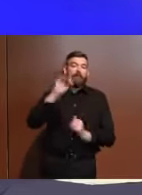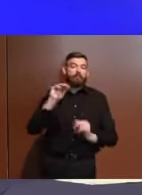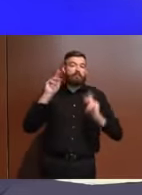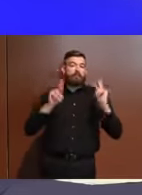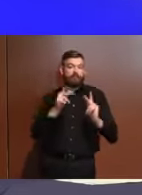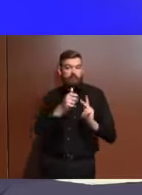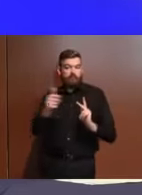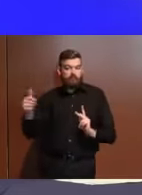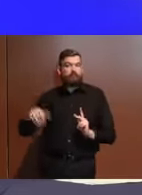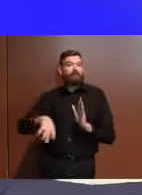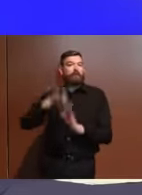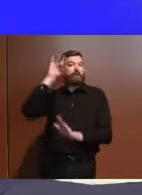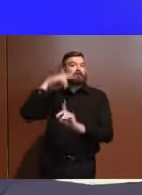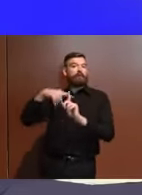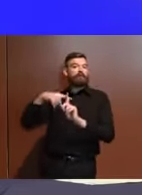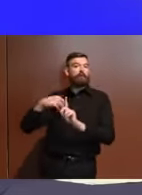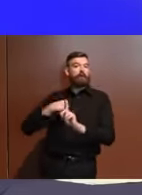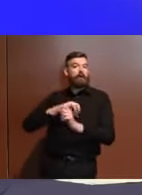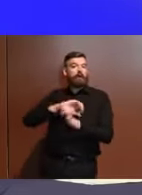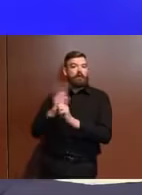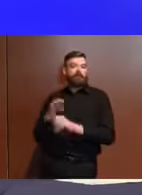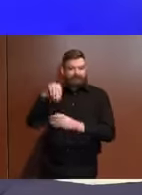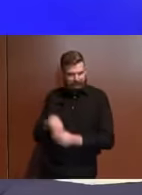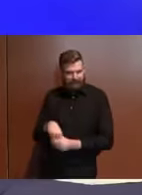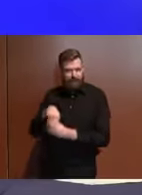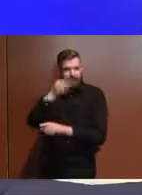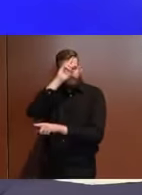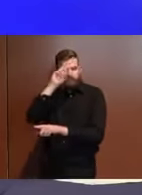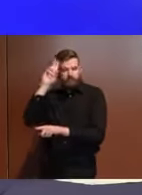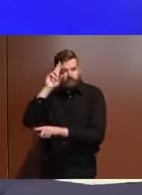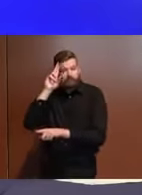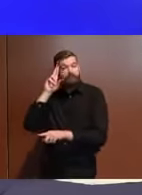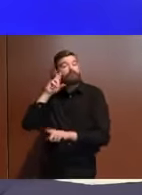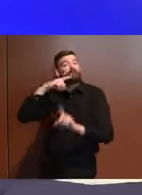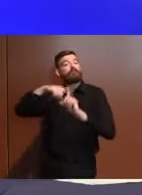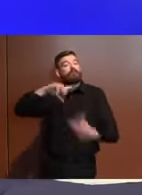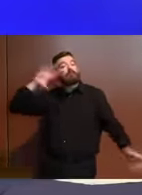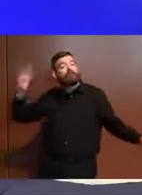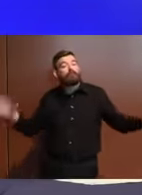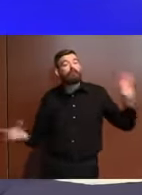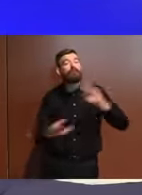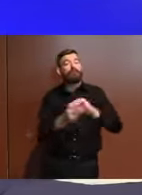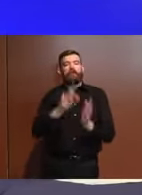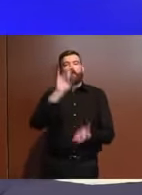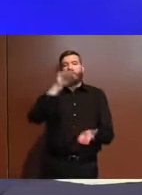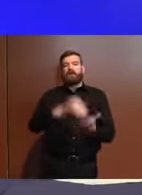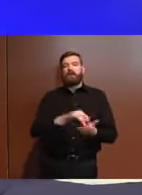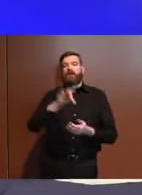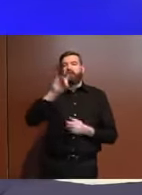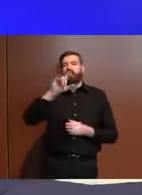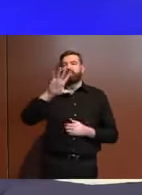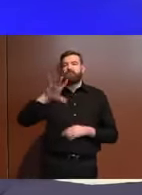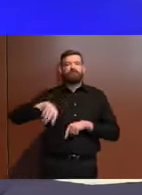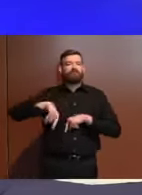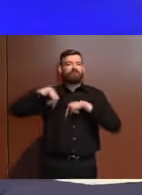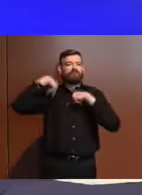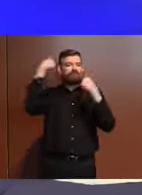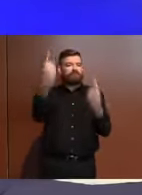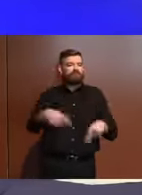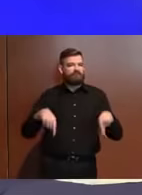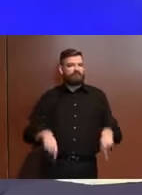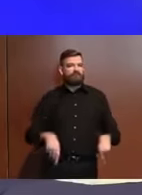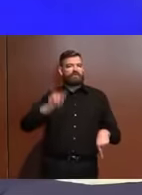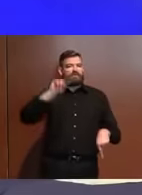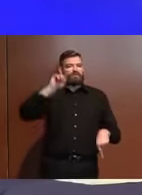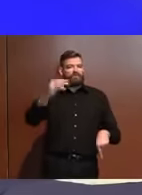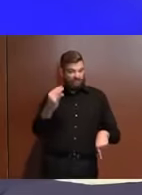and then the total number of positive cases that have been tested of 8,825. So that's a